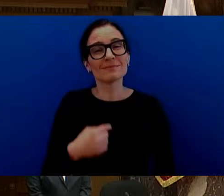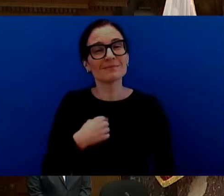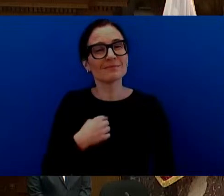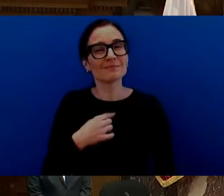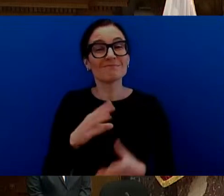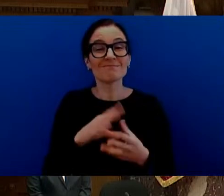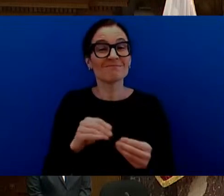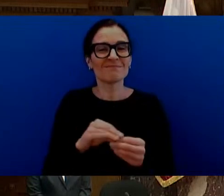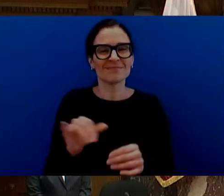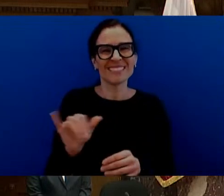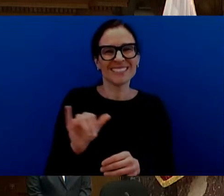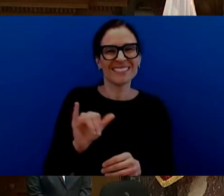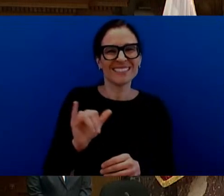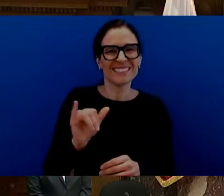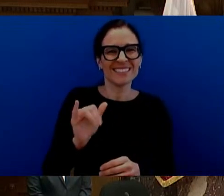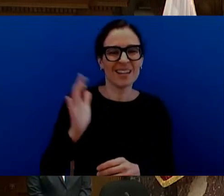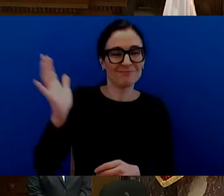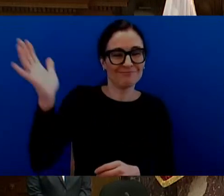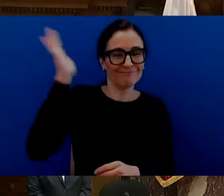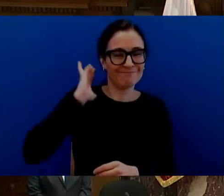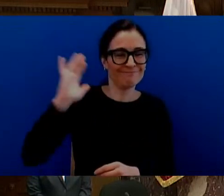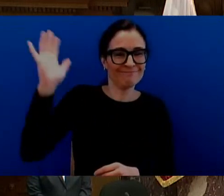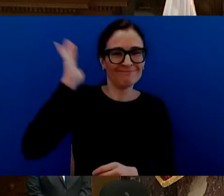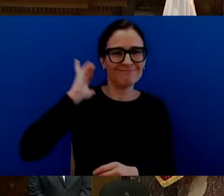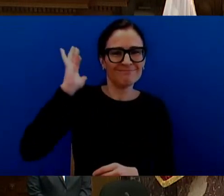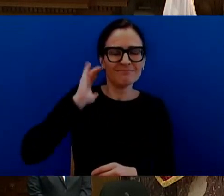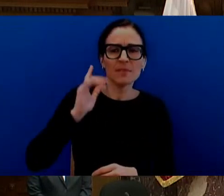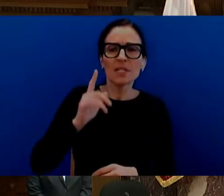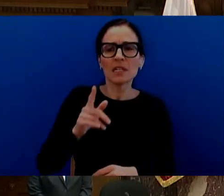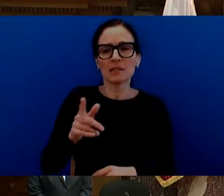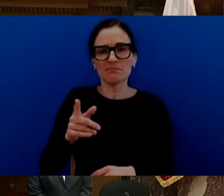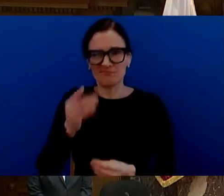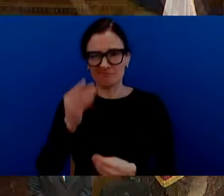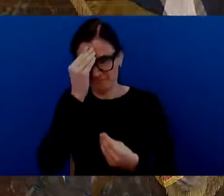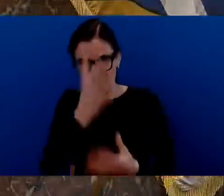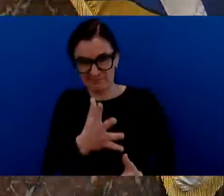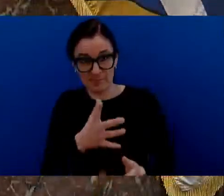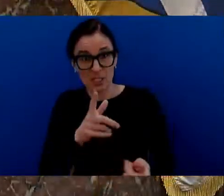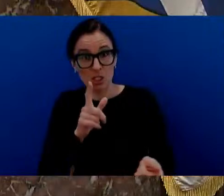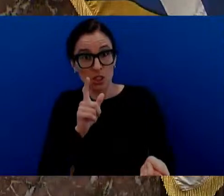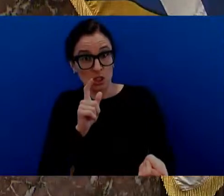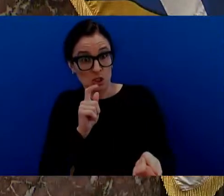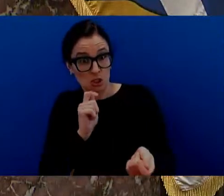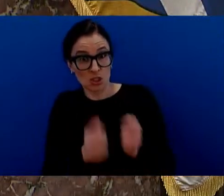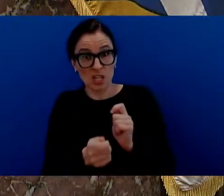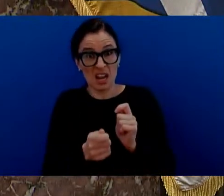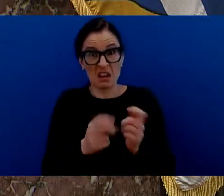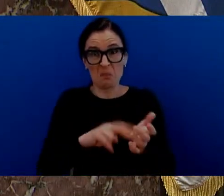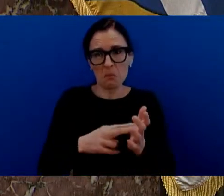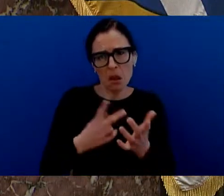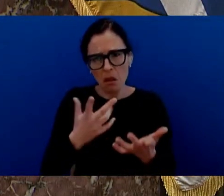don't get mad over little things.